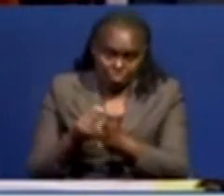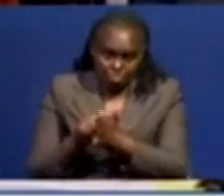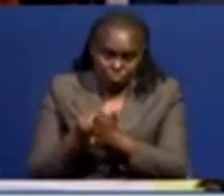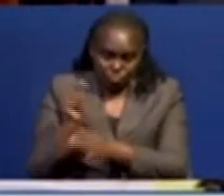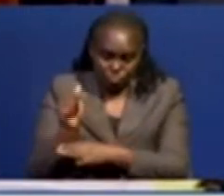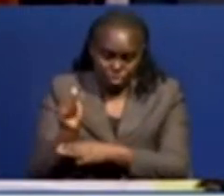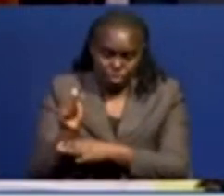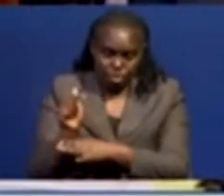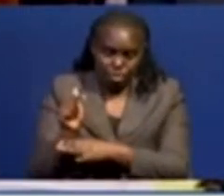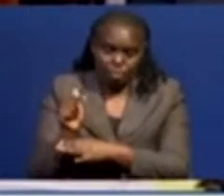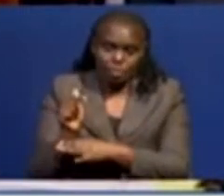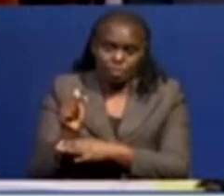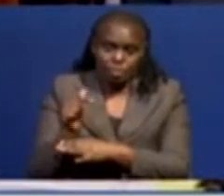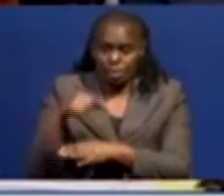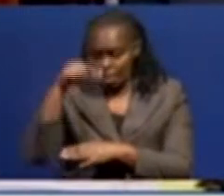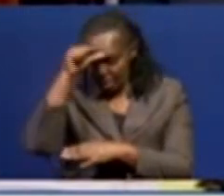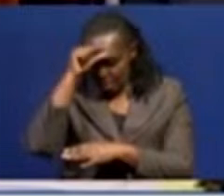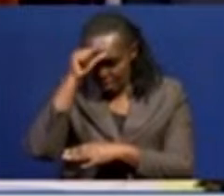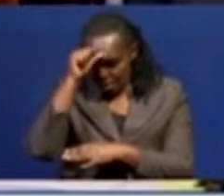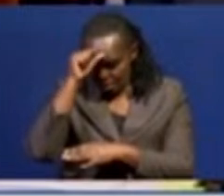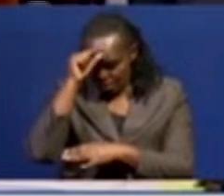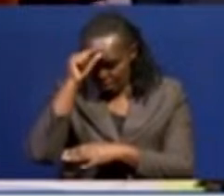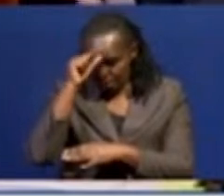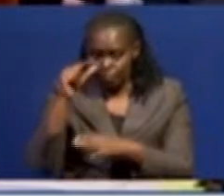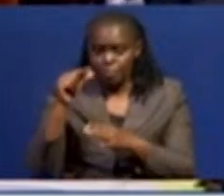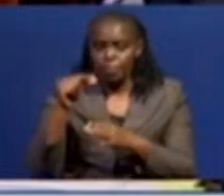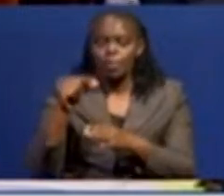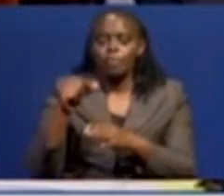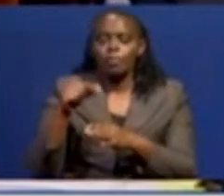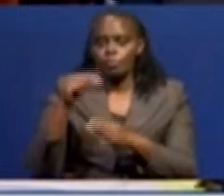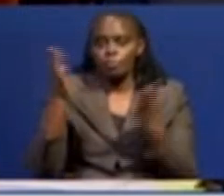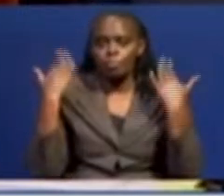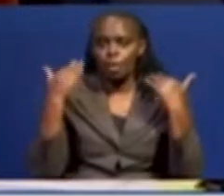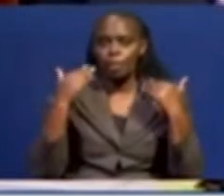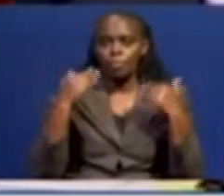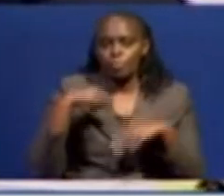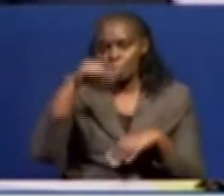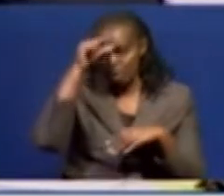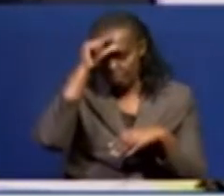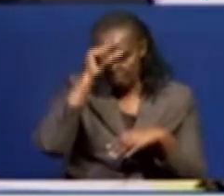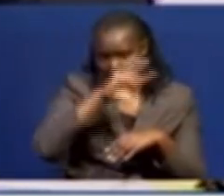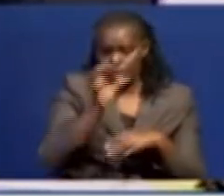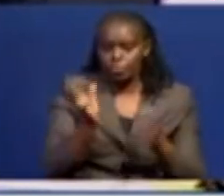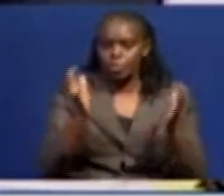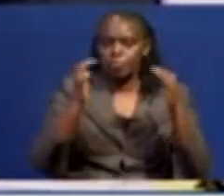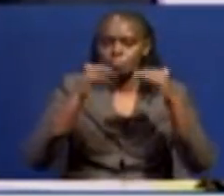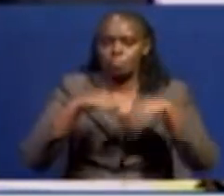for these semi-autonomous government agencies of Meru County government.